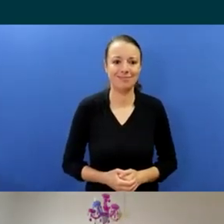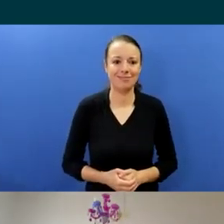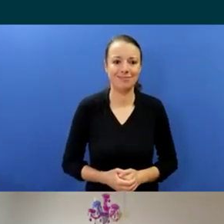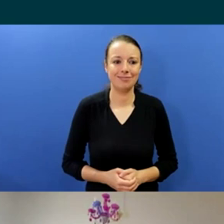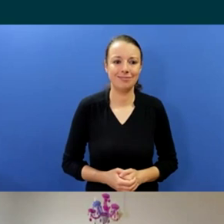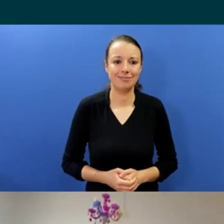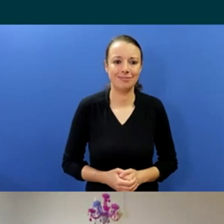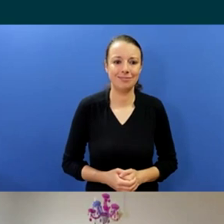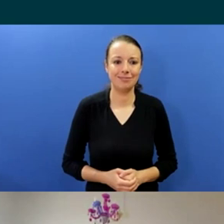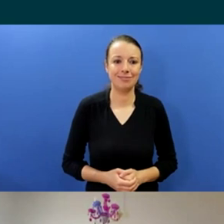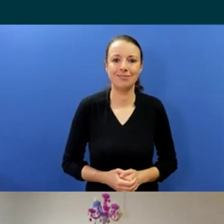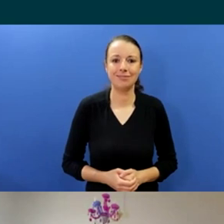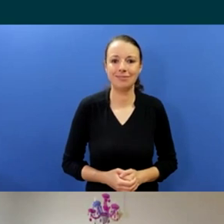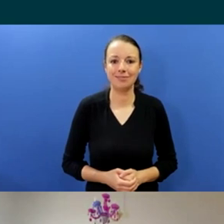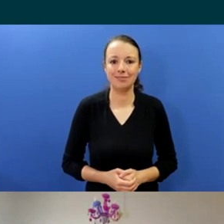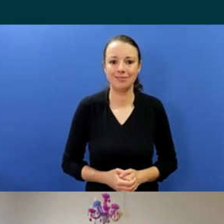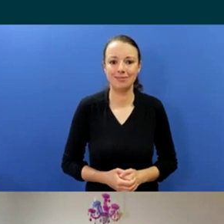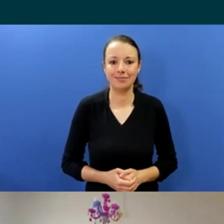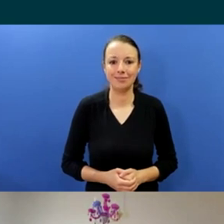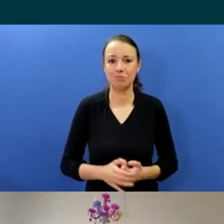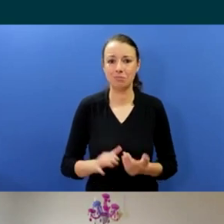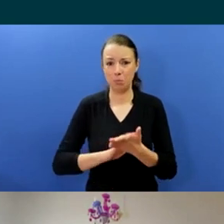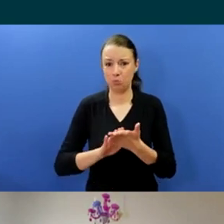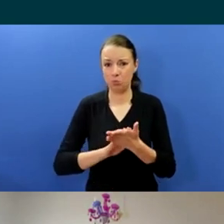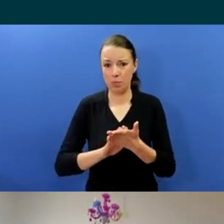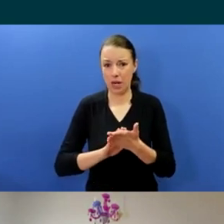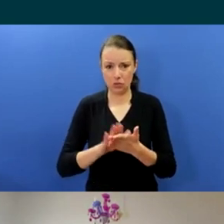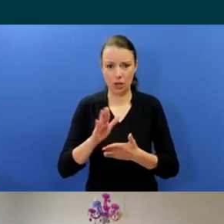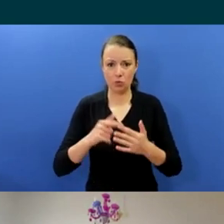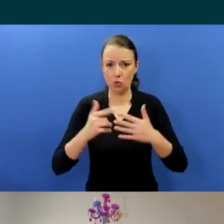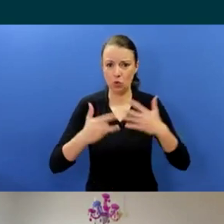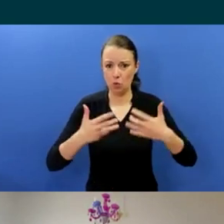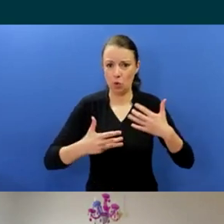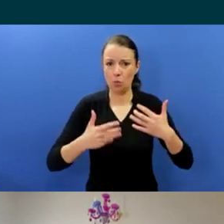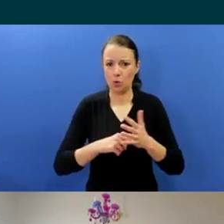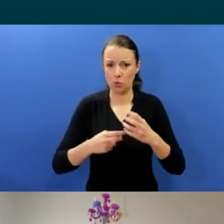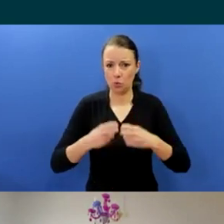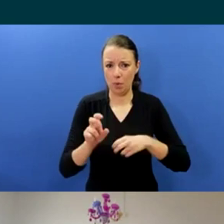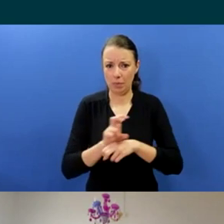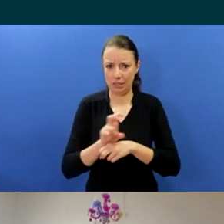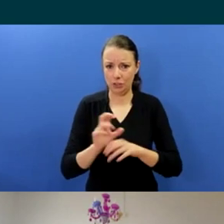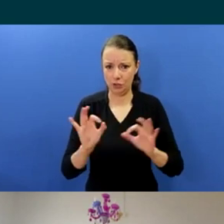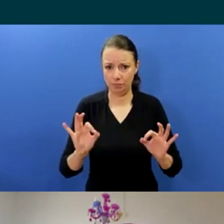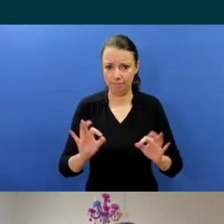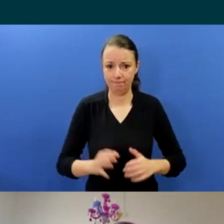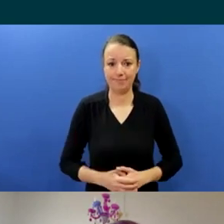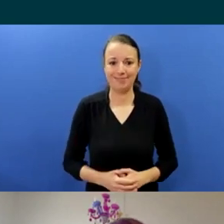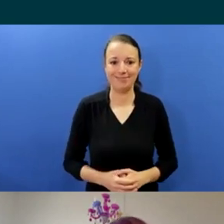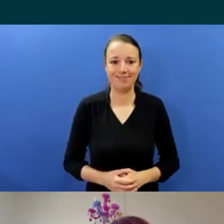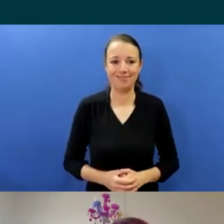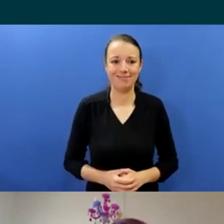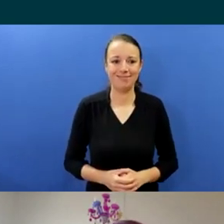gosh, that's not a good news. Excuse me for a moment. Yes, that it came back. You know, that's the technical